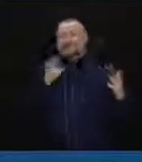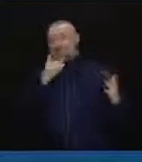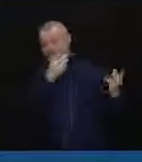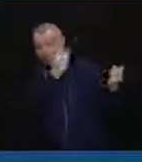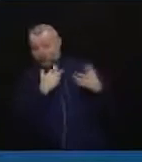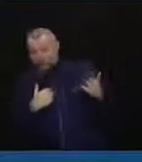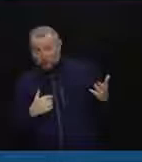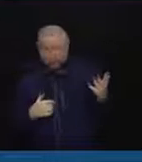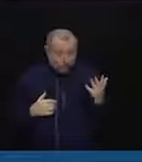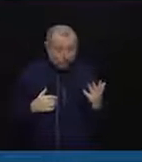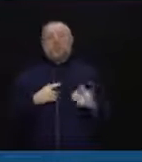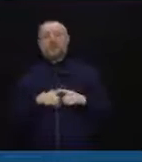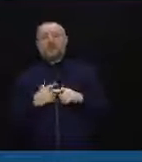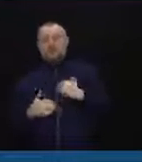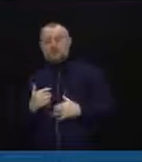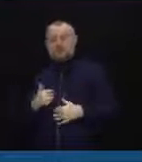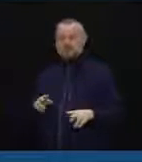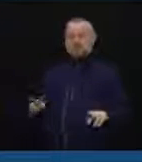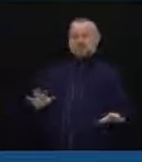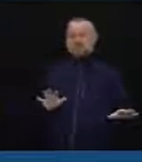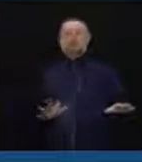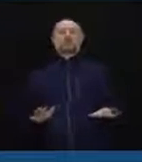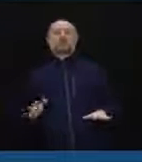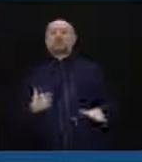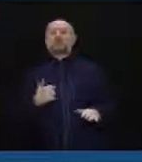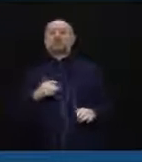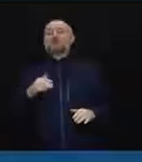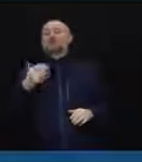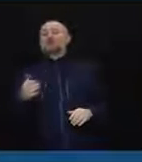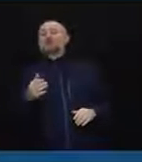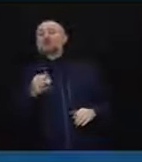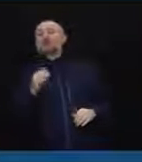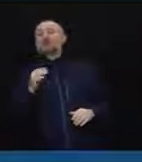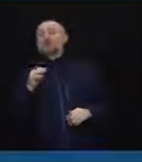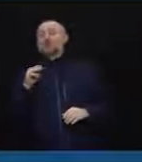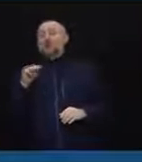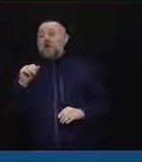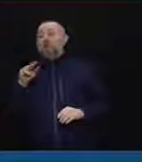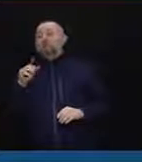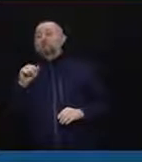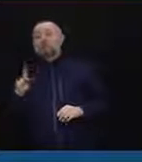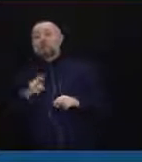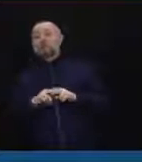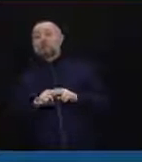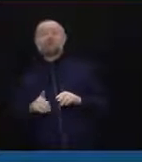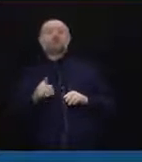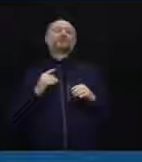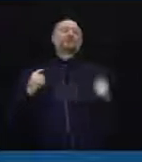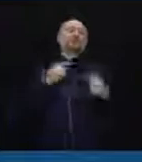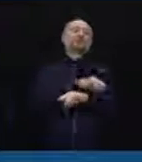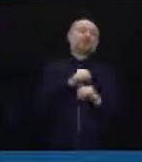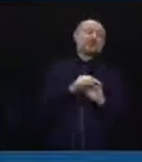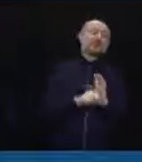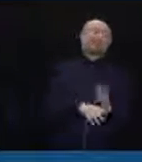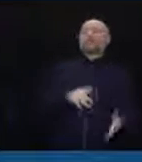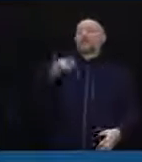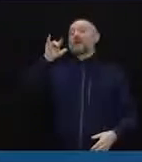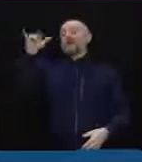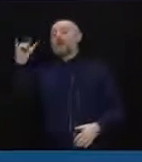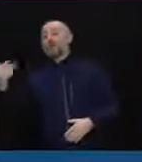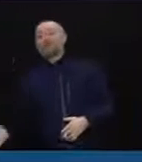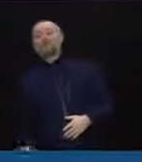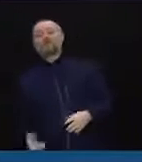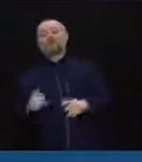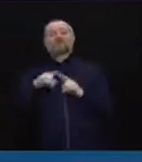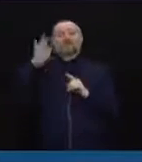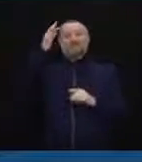as I mentioned before, the trains like Amtrak that go interstate, as well as airports, are regulated by the federal government, so those mask requirements